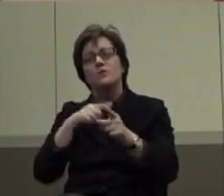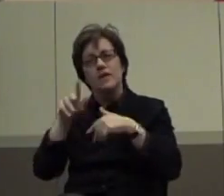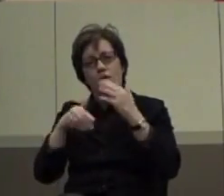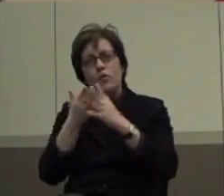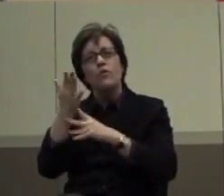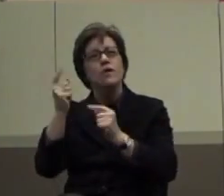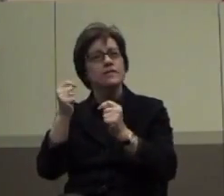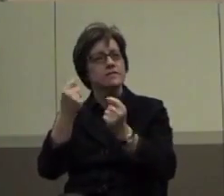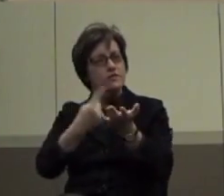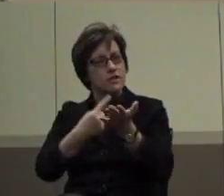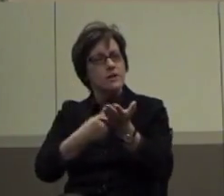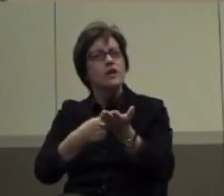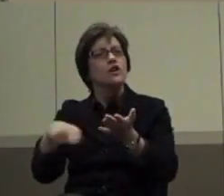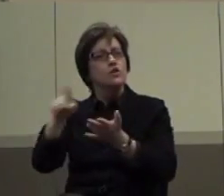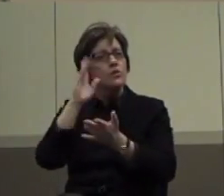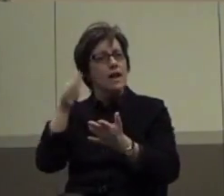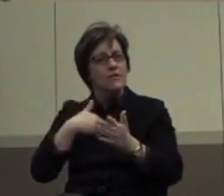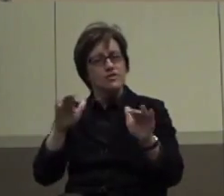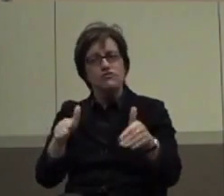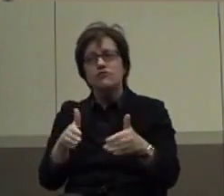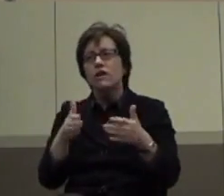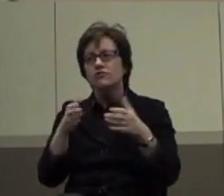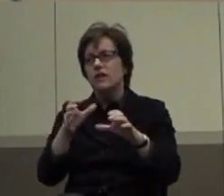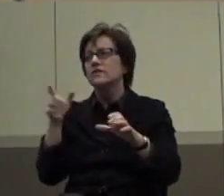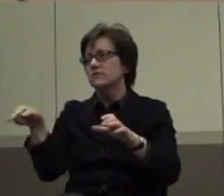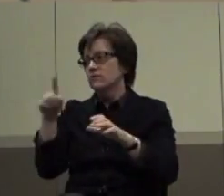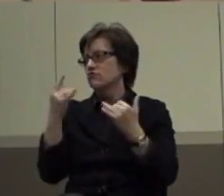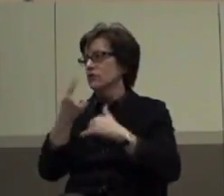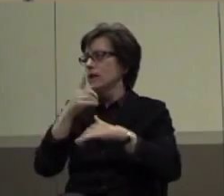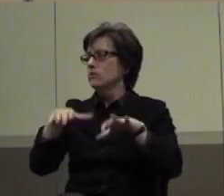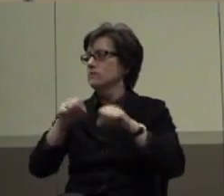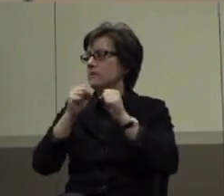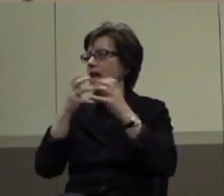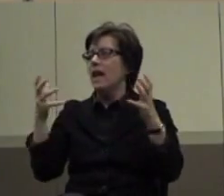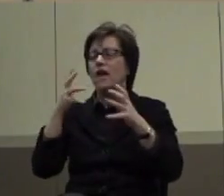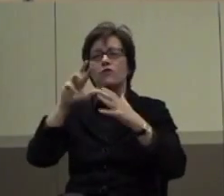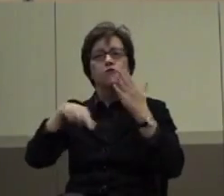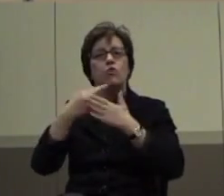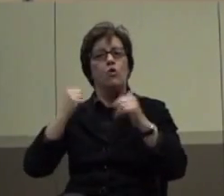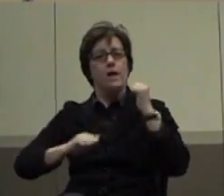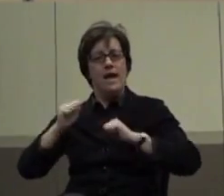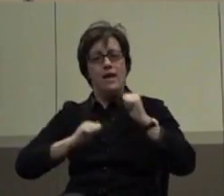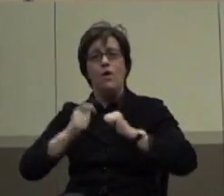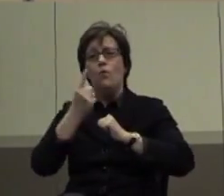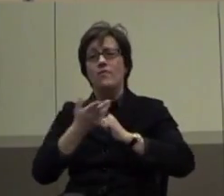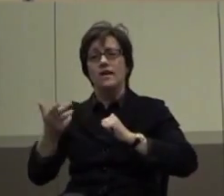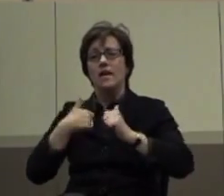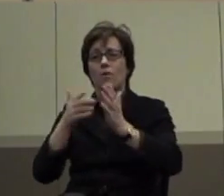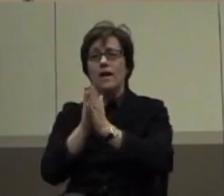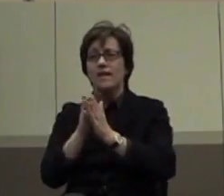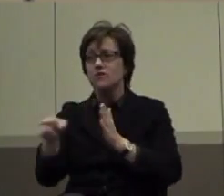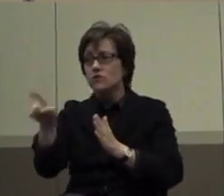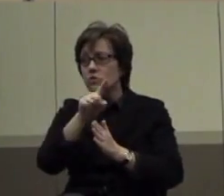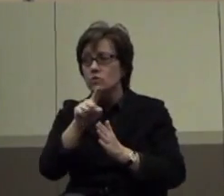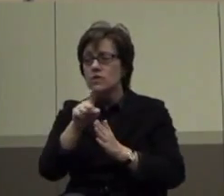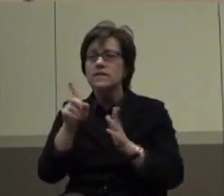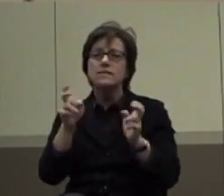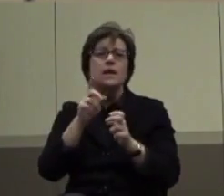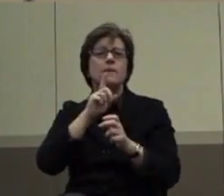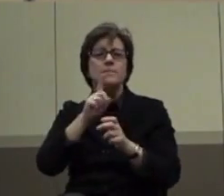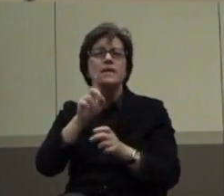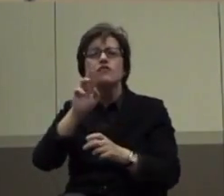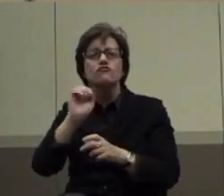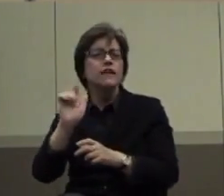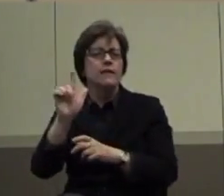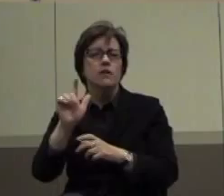about it. You're going to have a chance we're going to do a lot of role play today. Now one thing I will ask you to do in the role play is be real. Don't decide that by